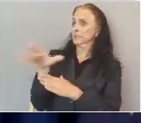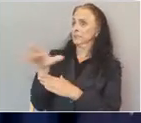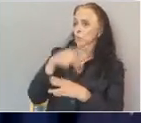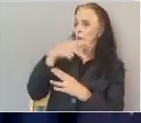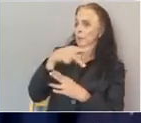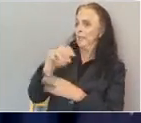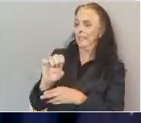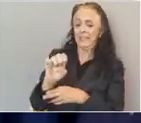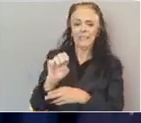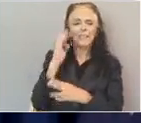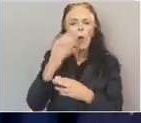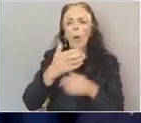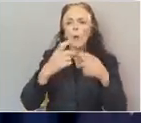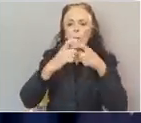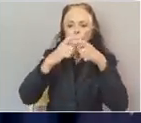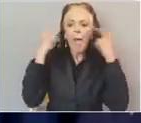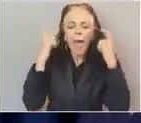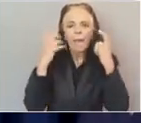said, quote,